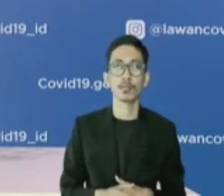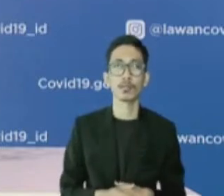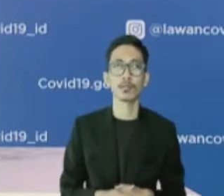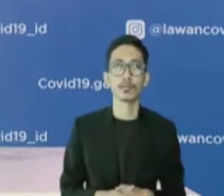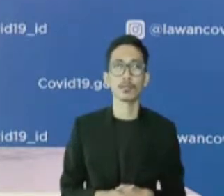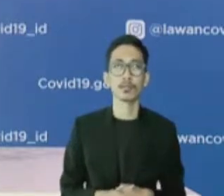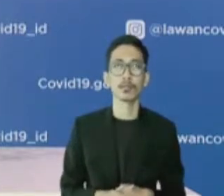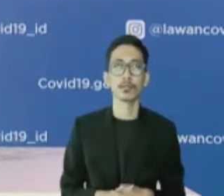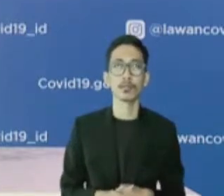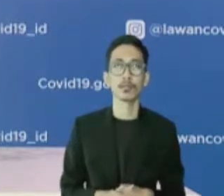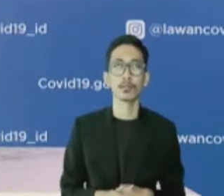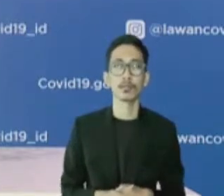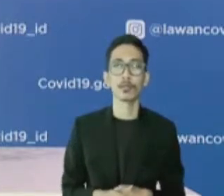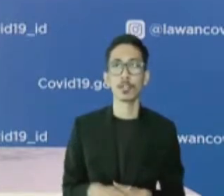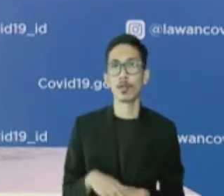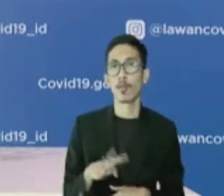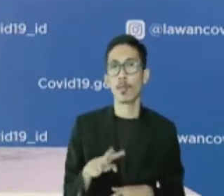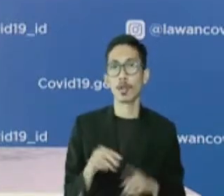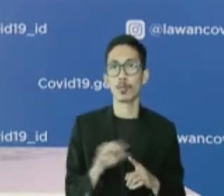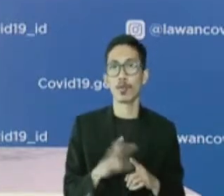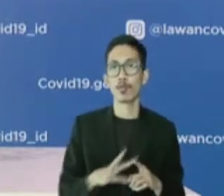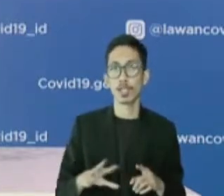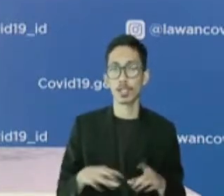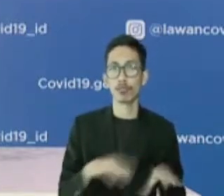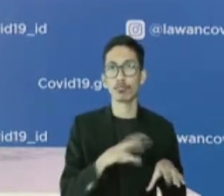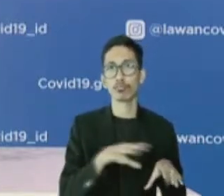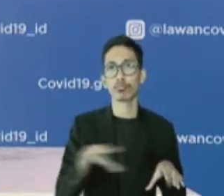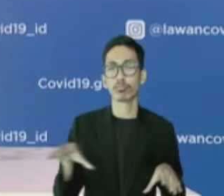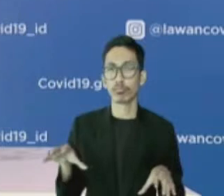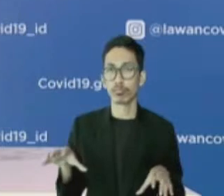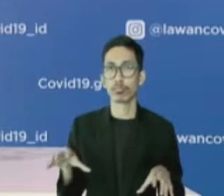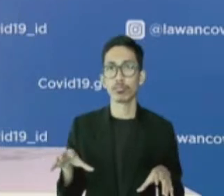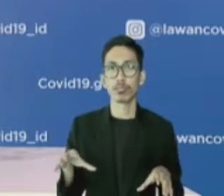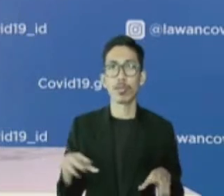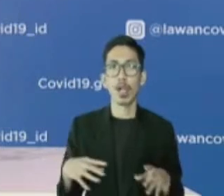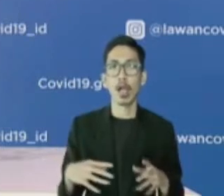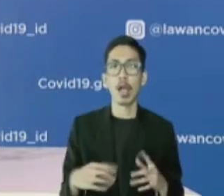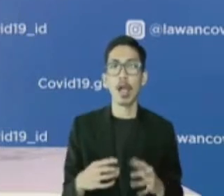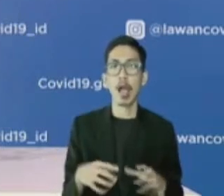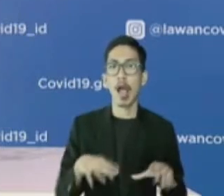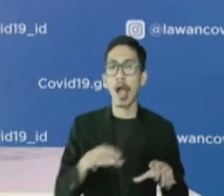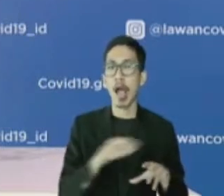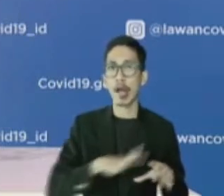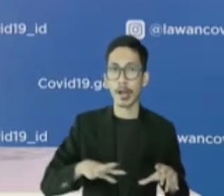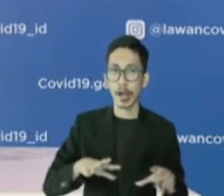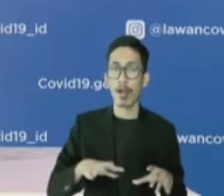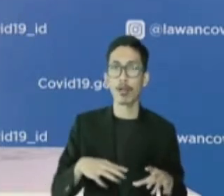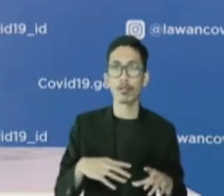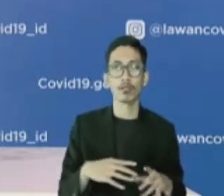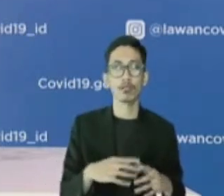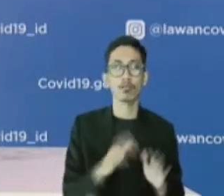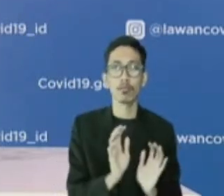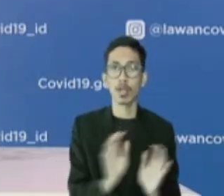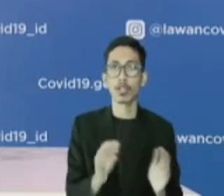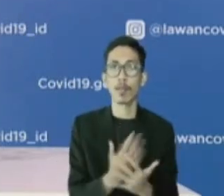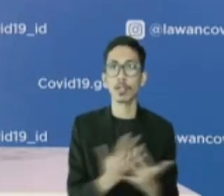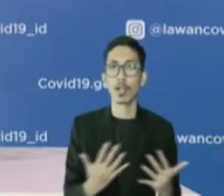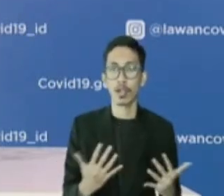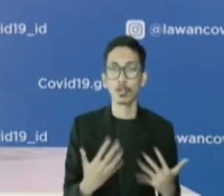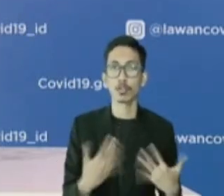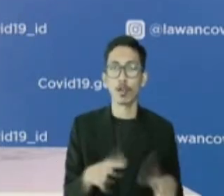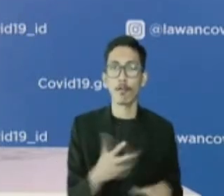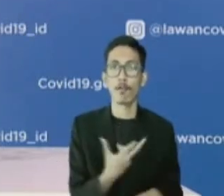in 34 provinces, particularly in densely populated areas with high infection rates. Thank